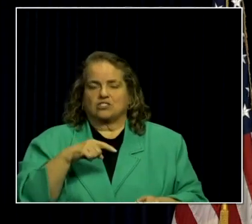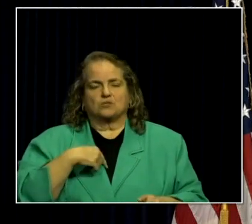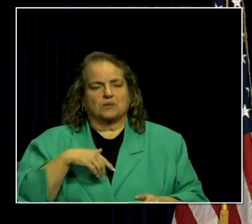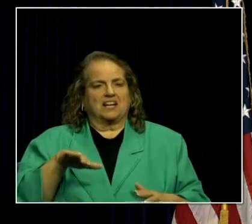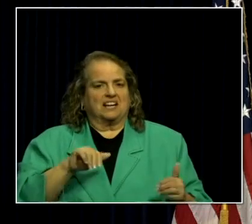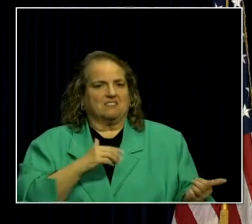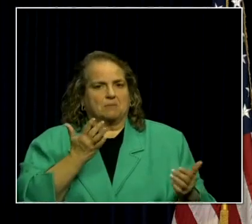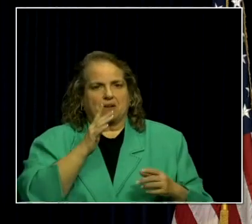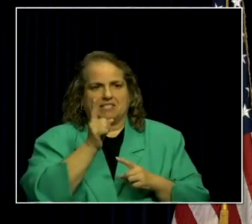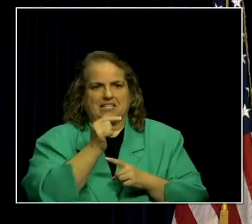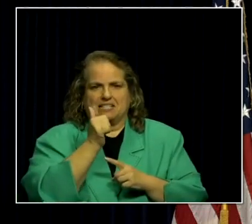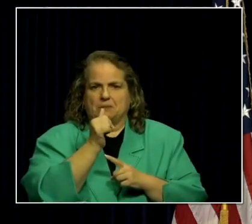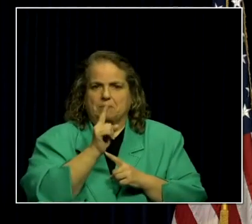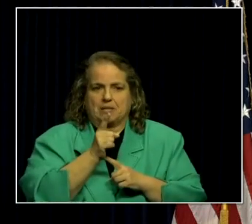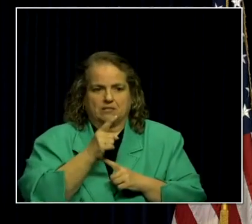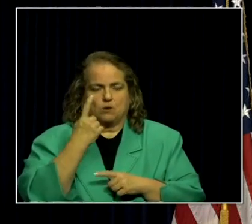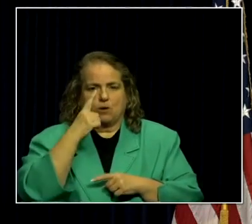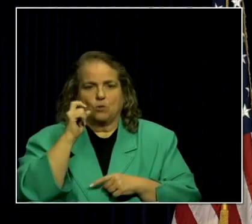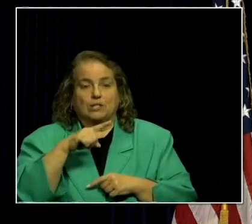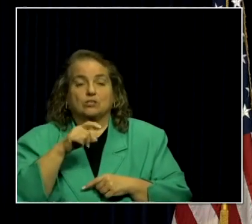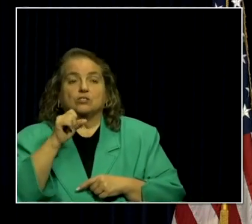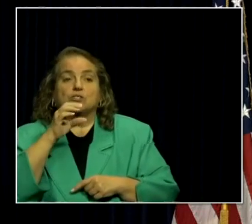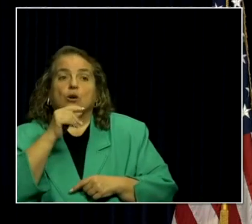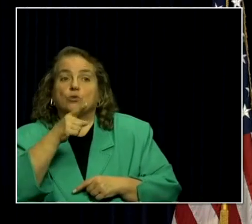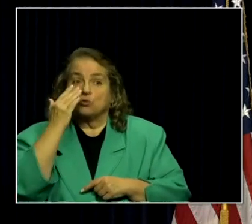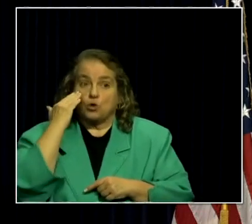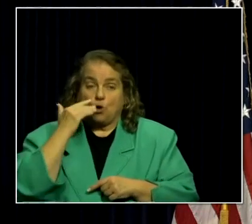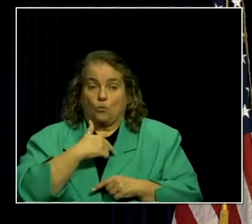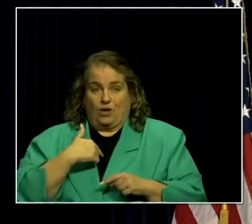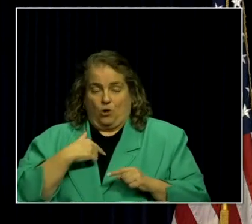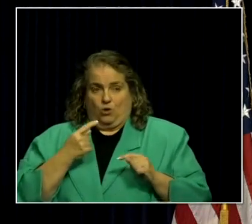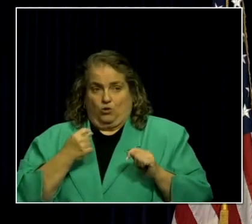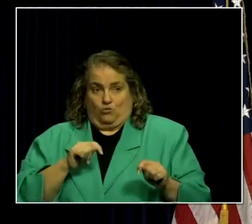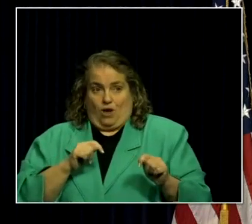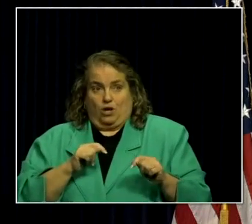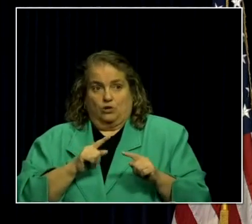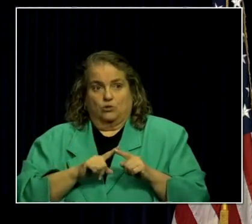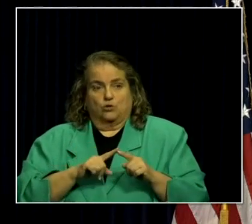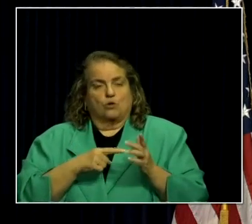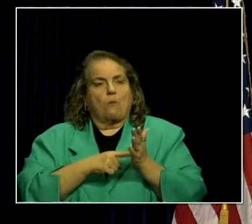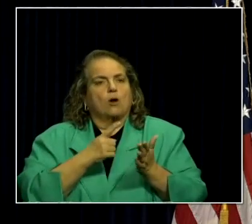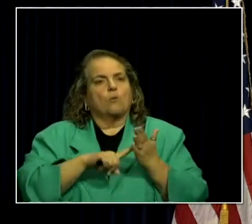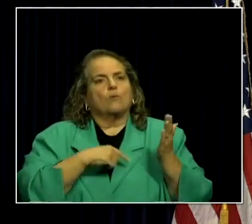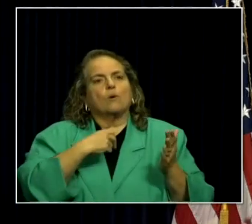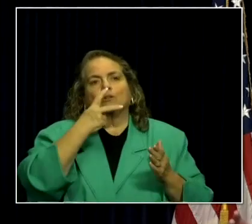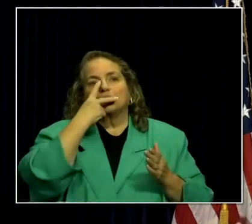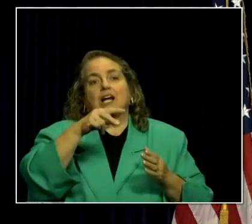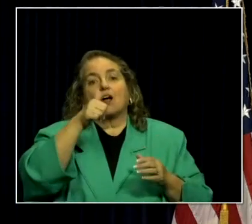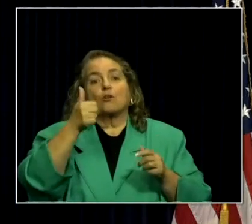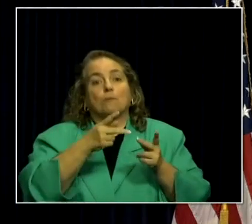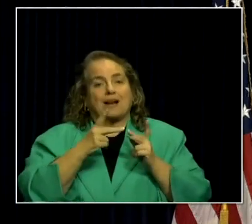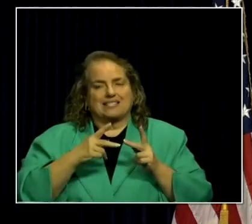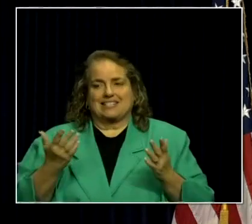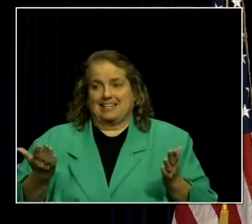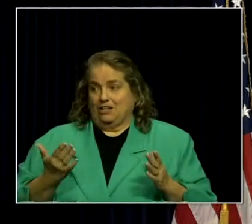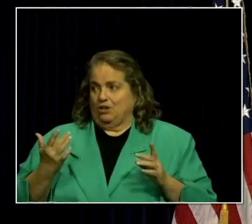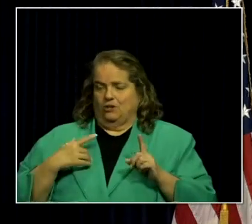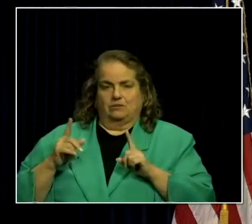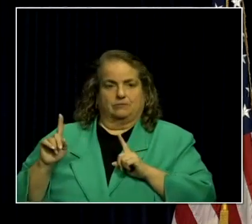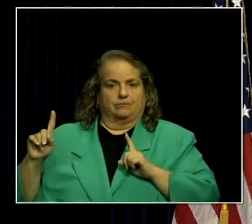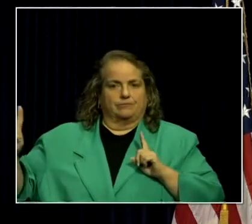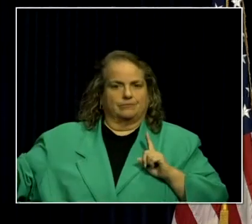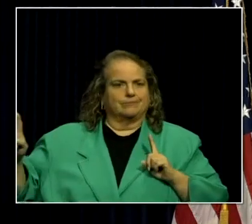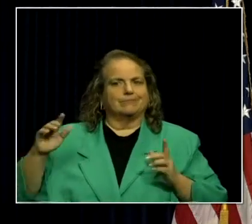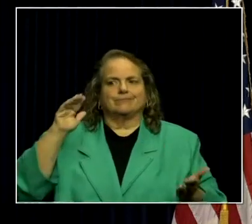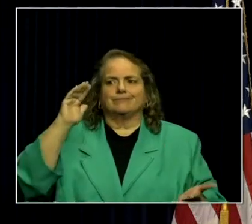minutes. Have one. So you all know, we're trying to model what we want to see in other places, and we're trying to shrink